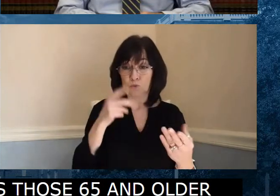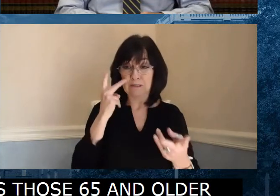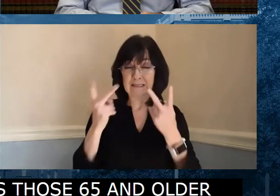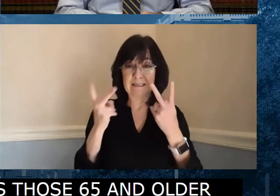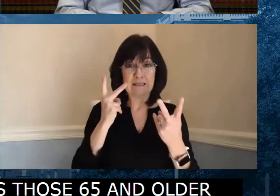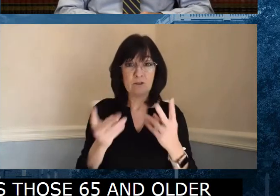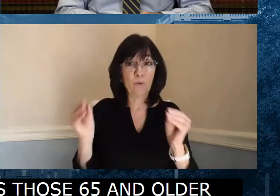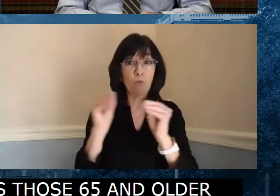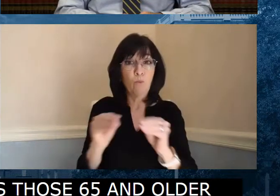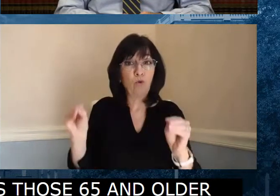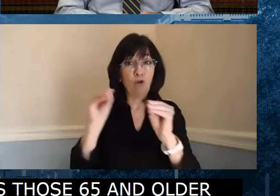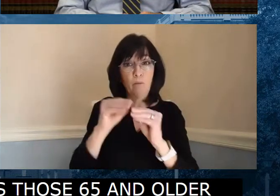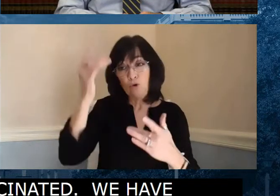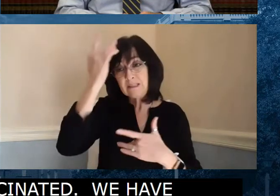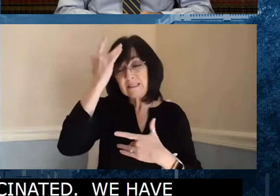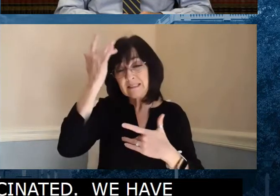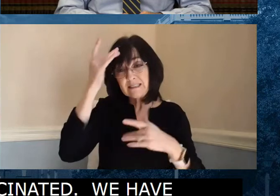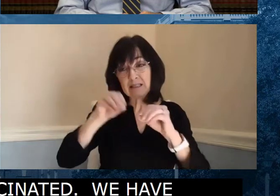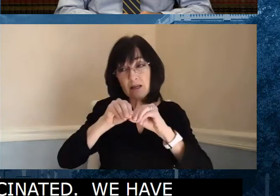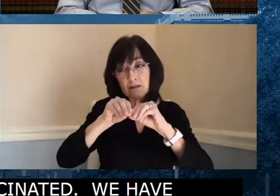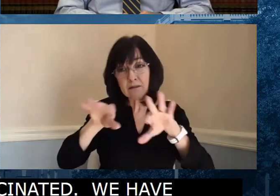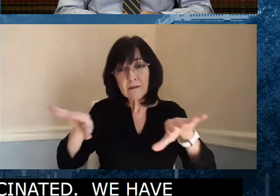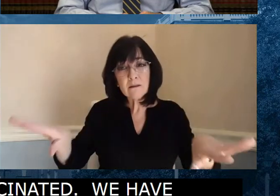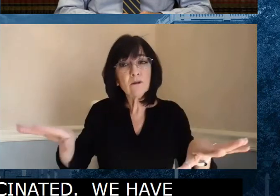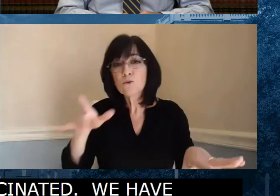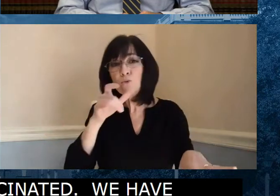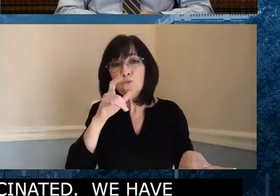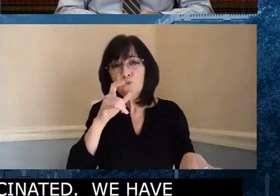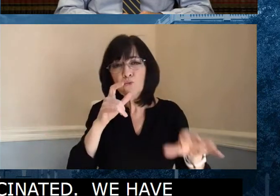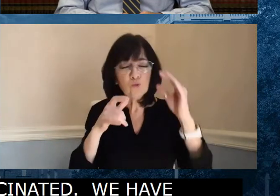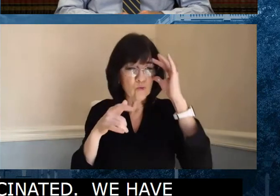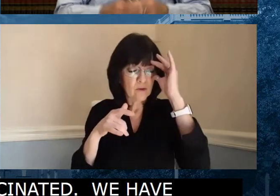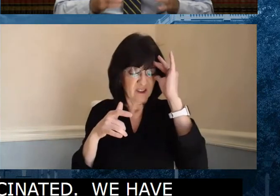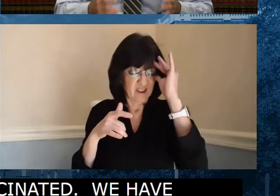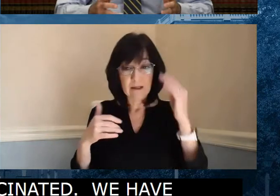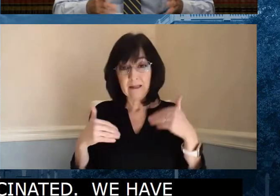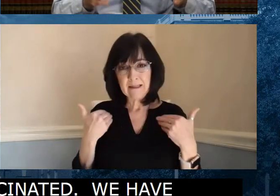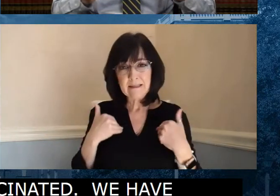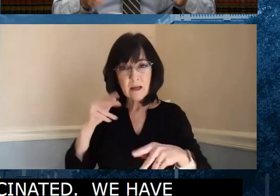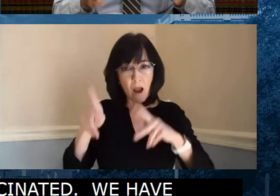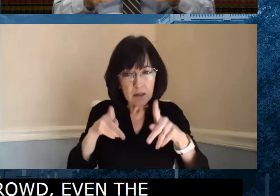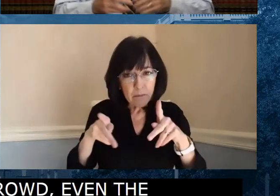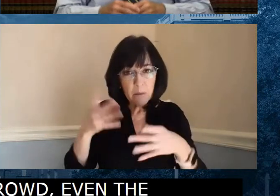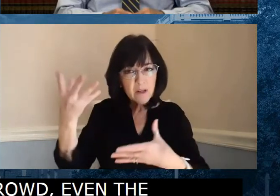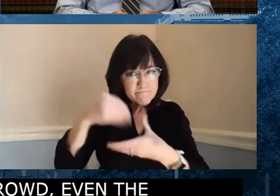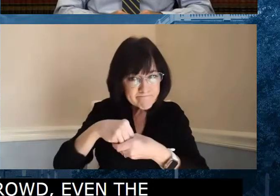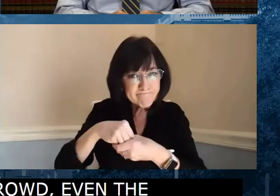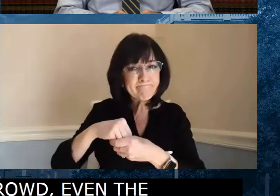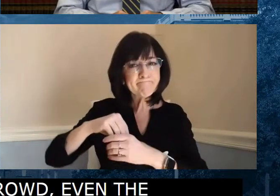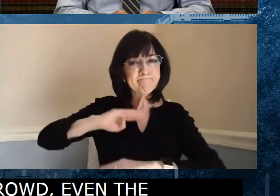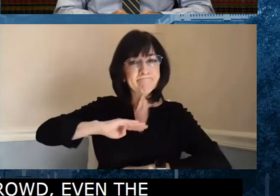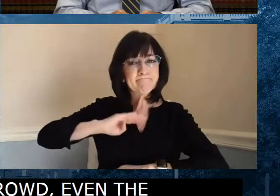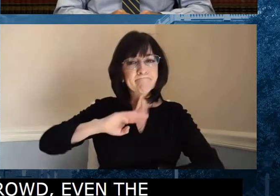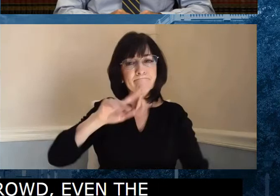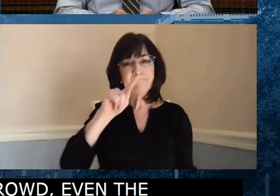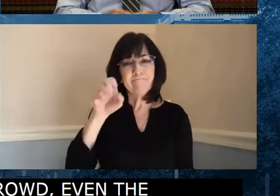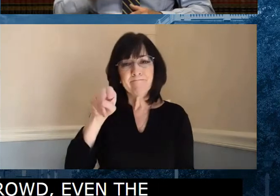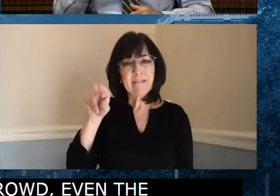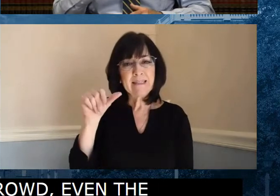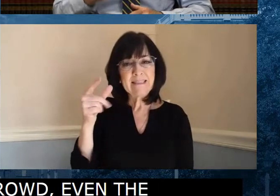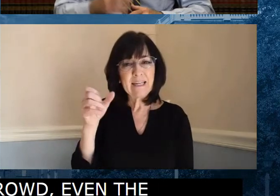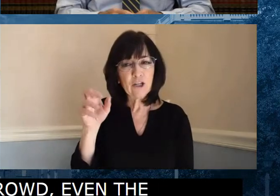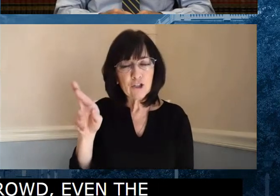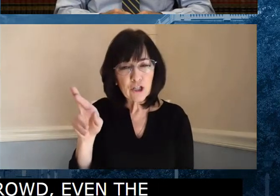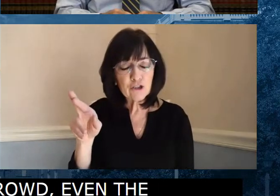younger teenagers as well, which is concerning. It just goes to the need for everybody to